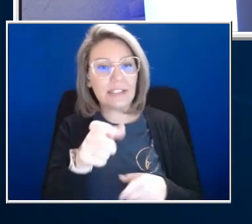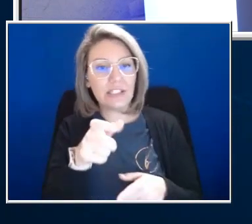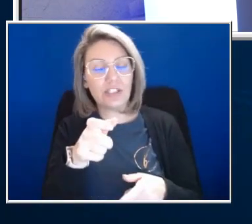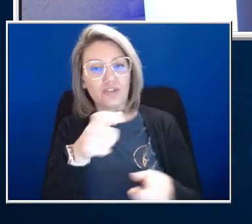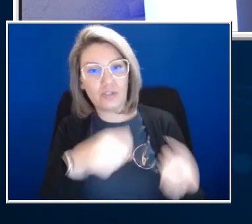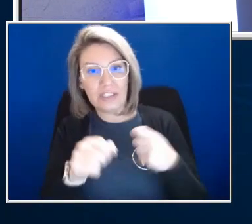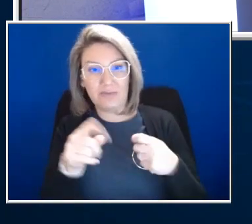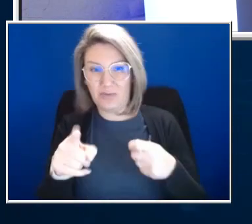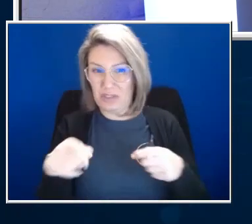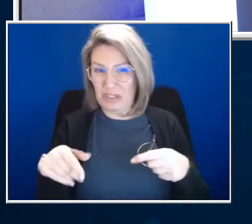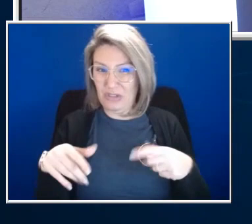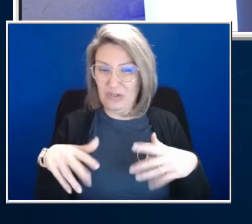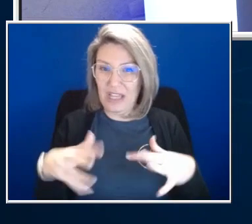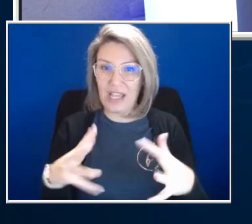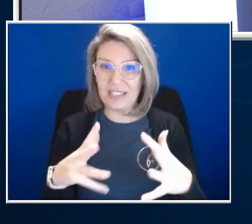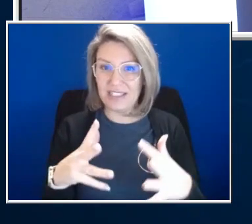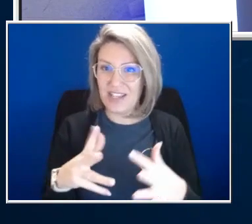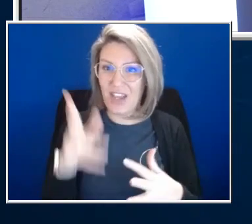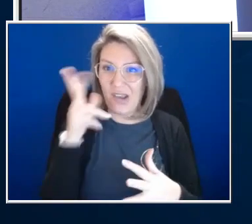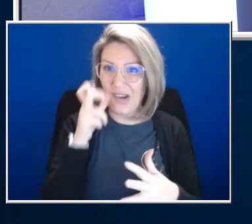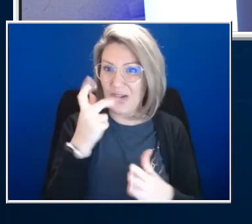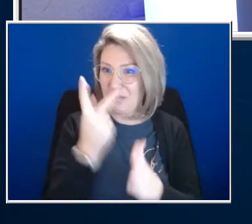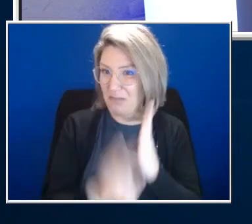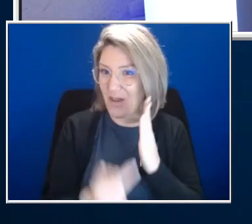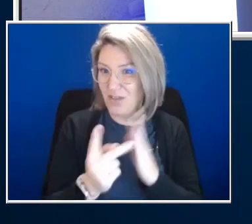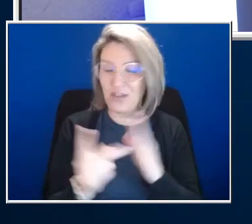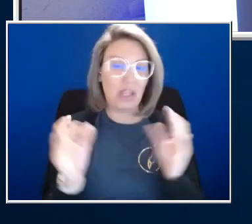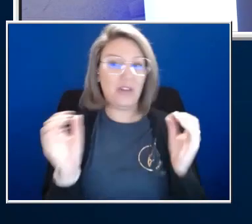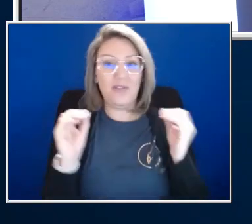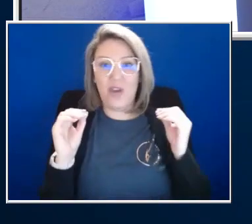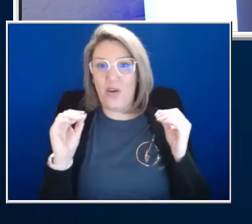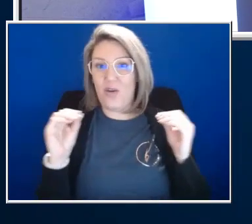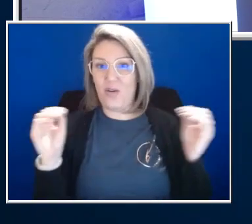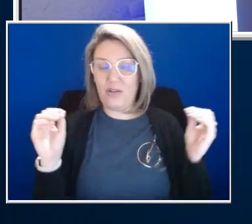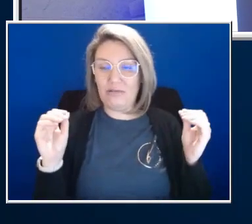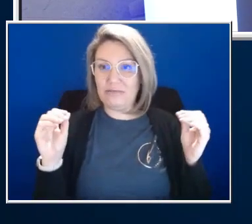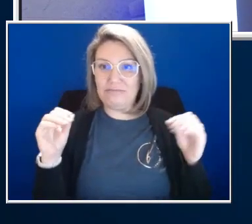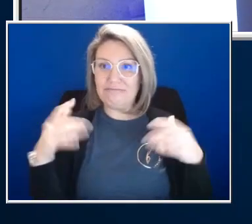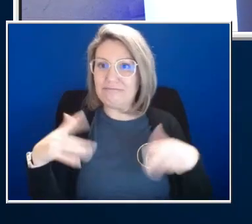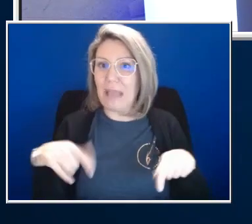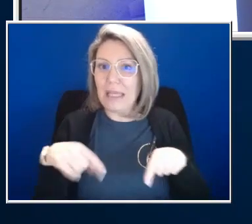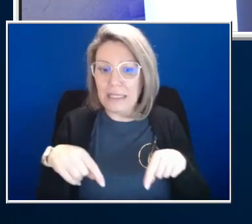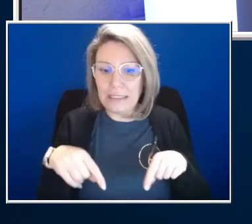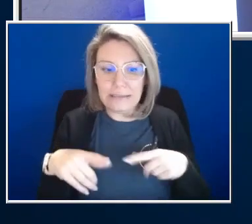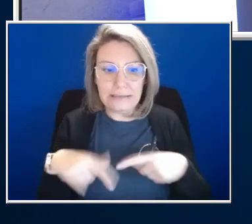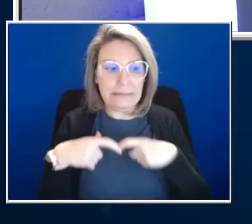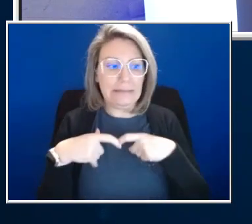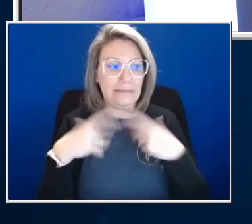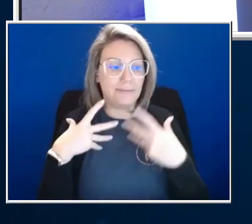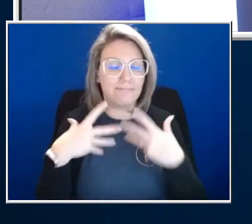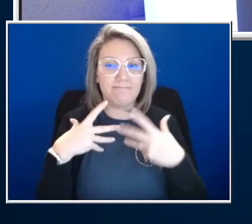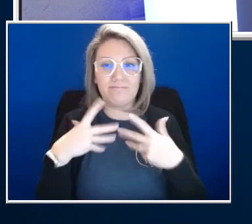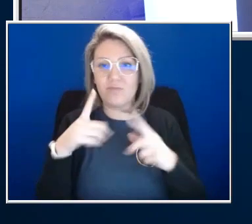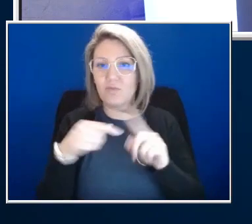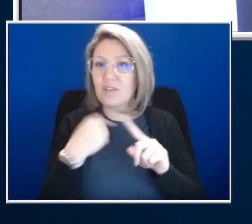I think we've heard from both of you, no hesitations whatsoever at the time you got the calls. But when they told you you needed a transplant, was that scary,